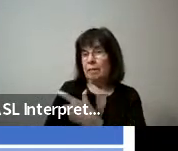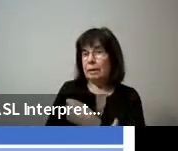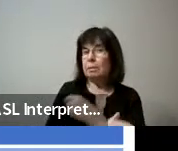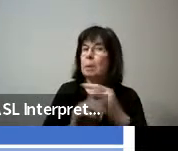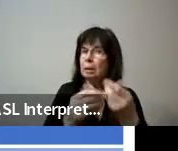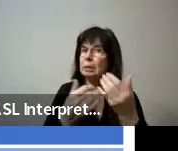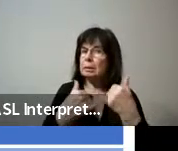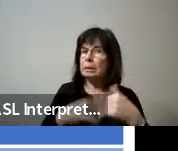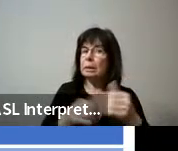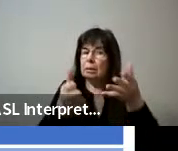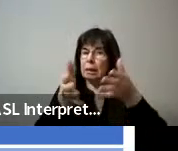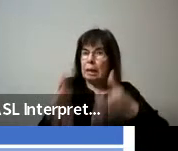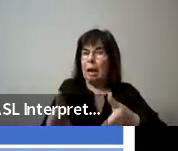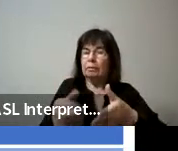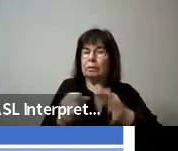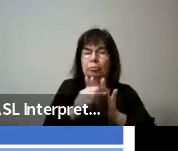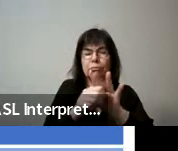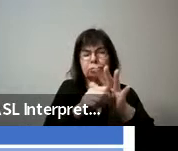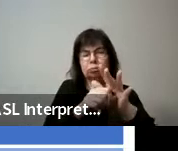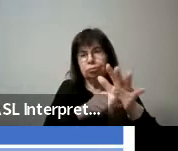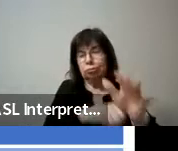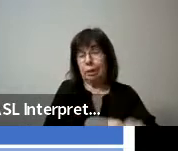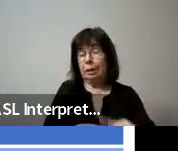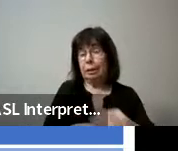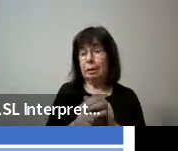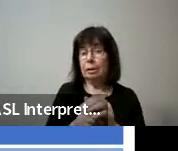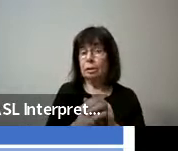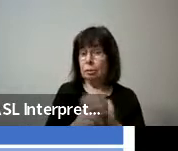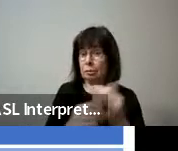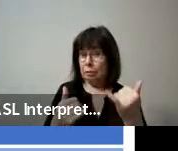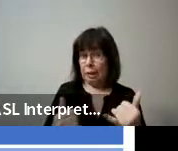time being, there will continue to be